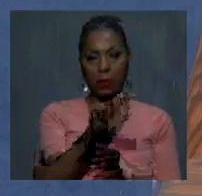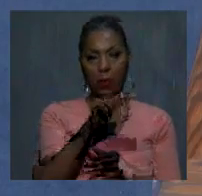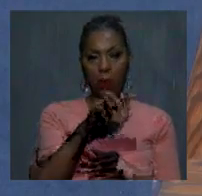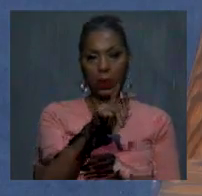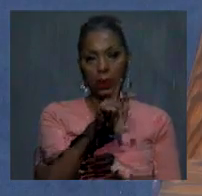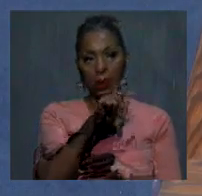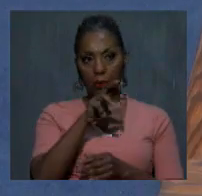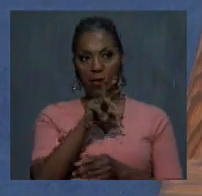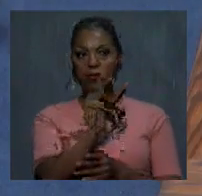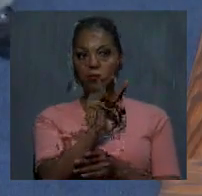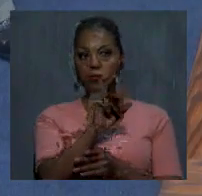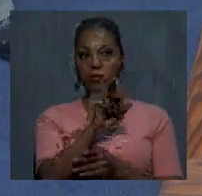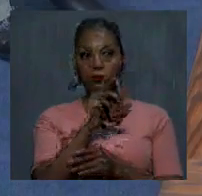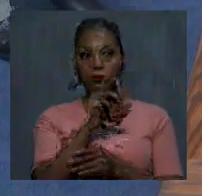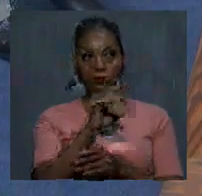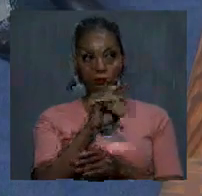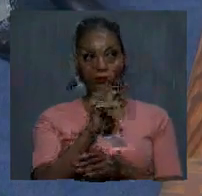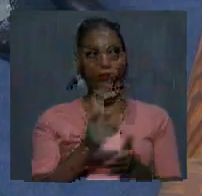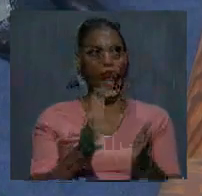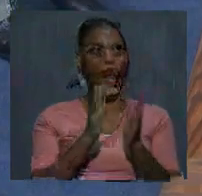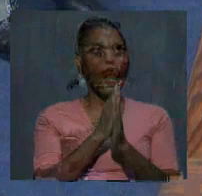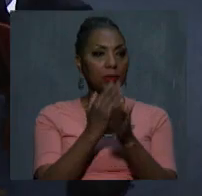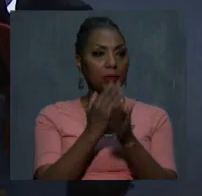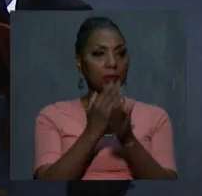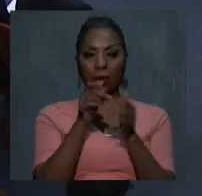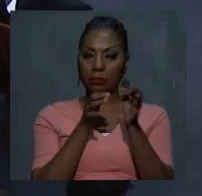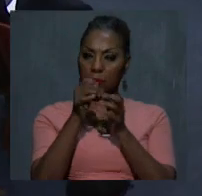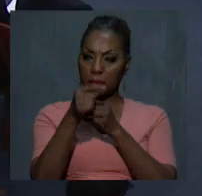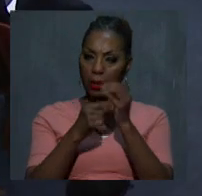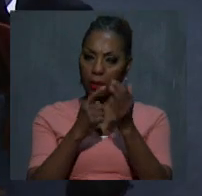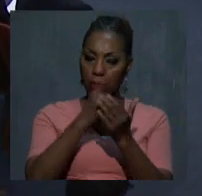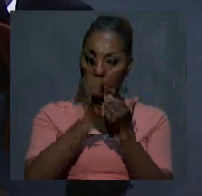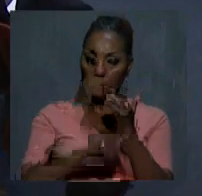James. Talk a little bit about the